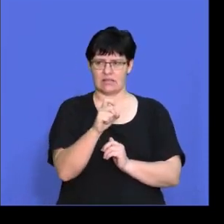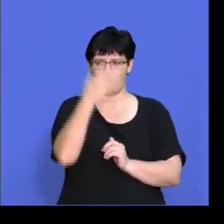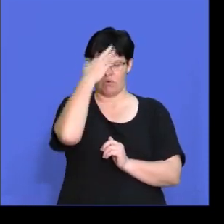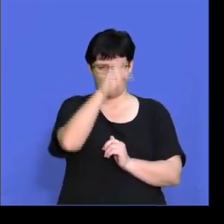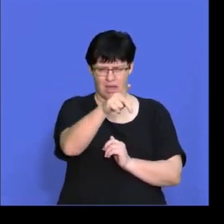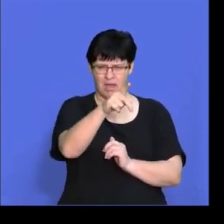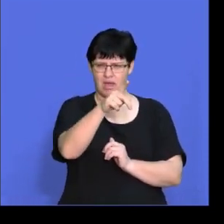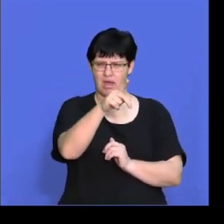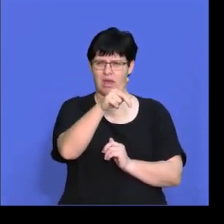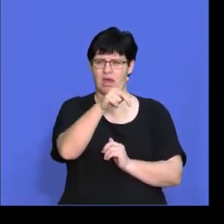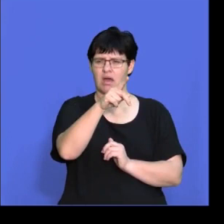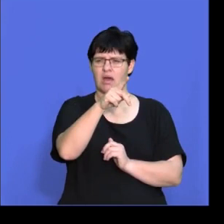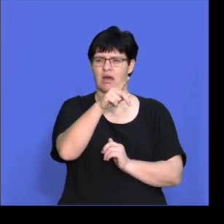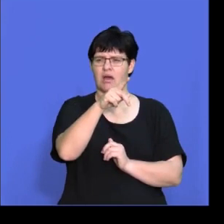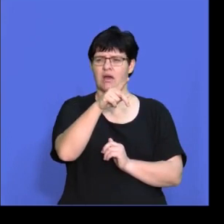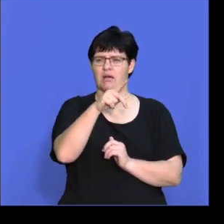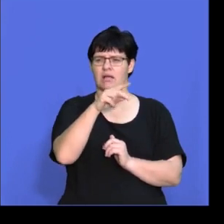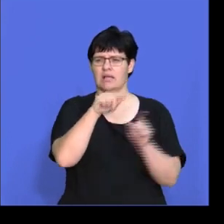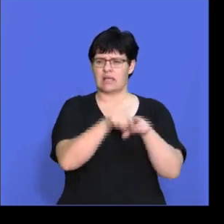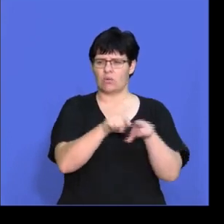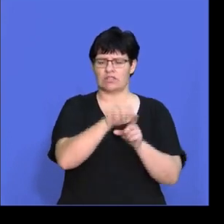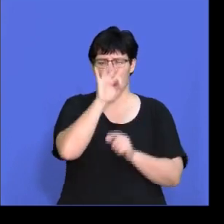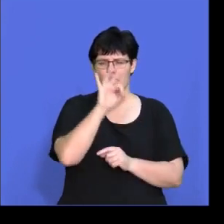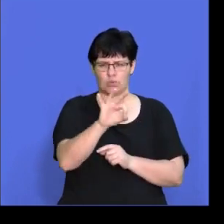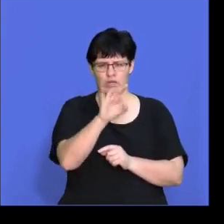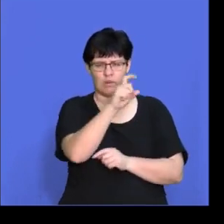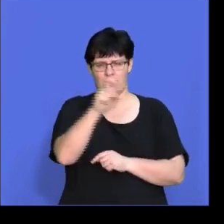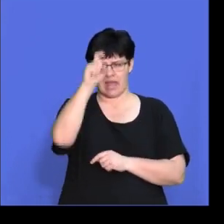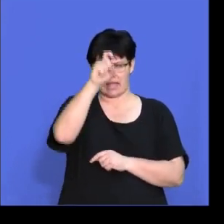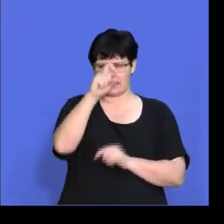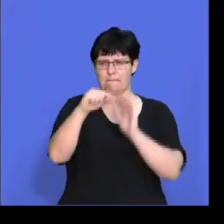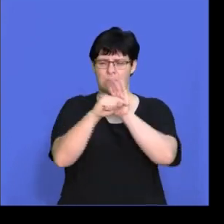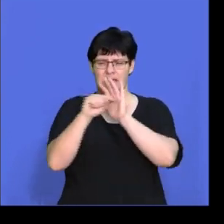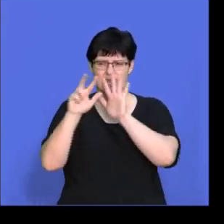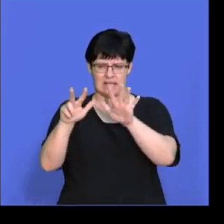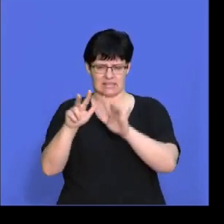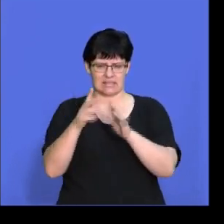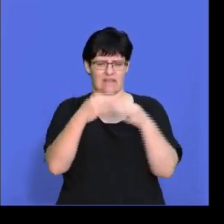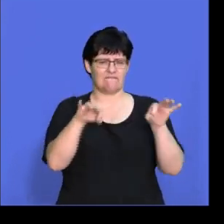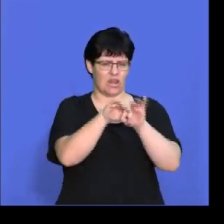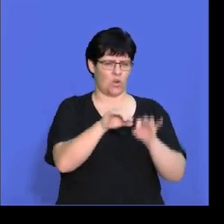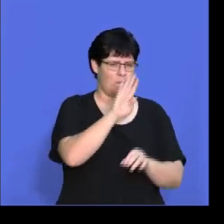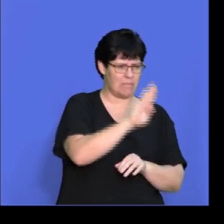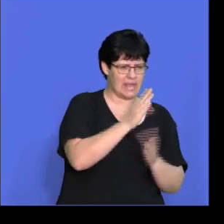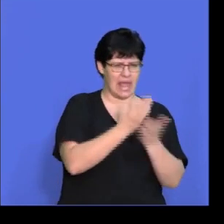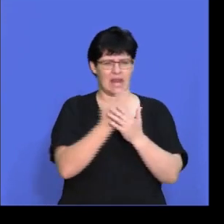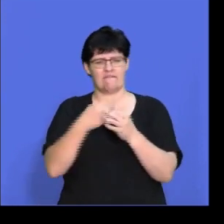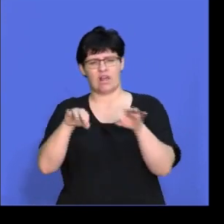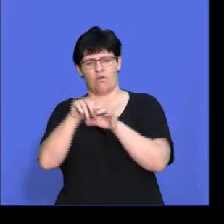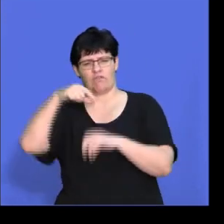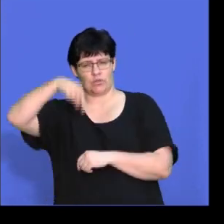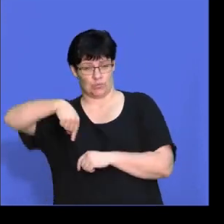equal to 3 to the power of x minus 8. That was the value of b, that was the value of